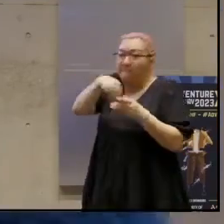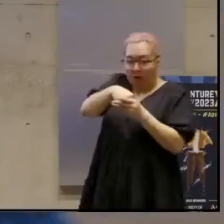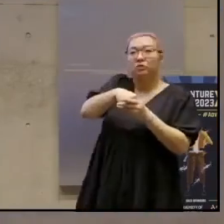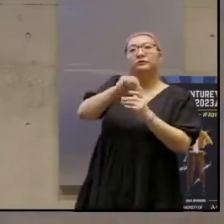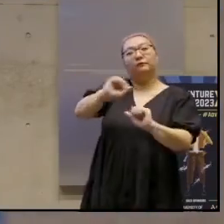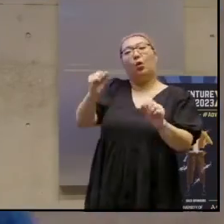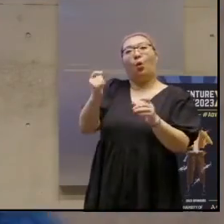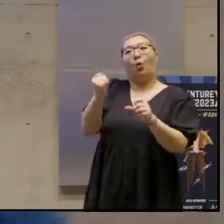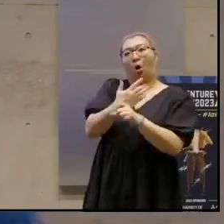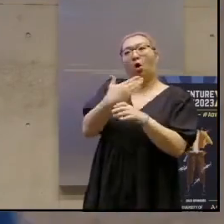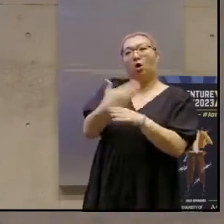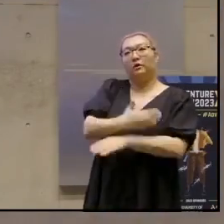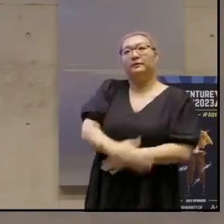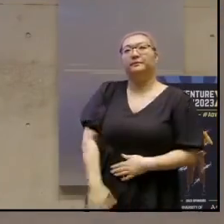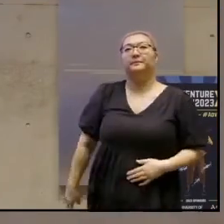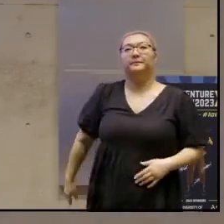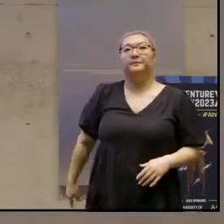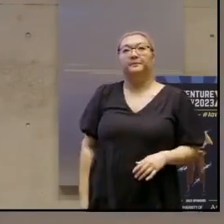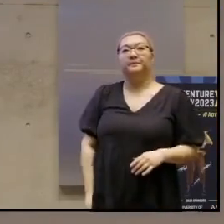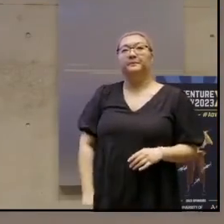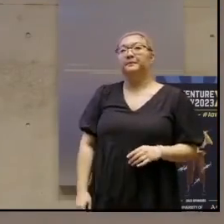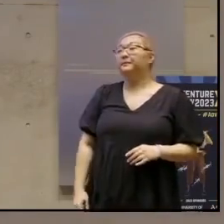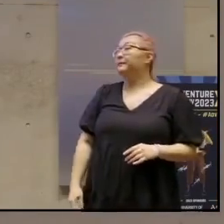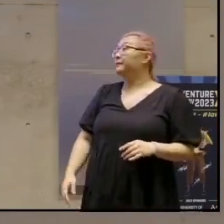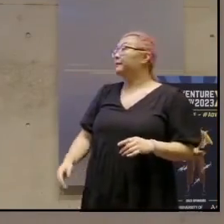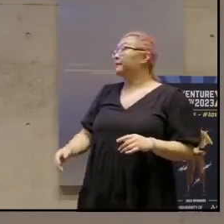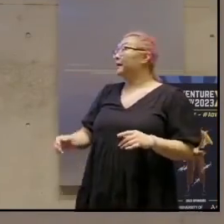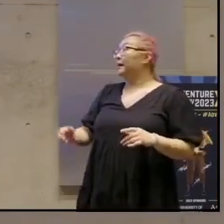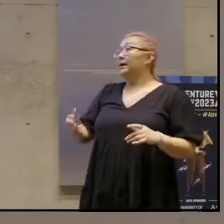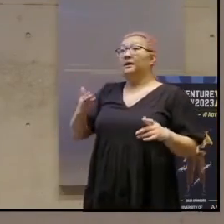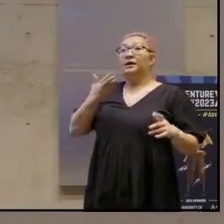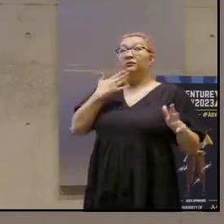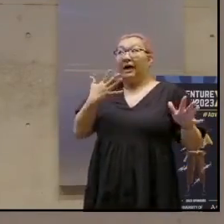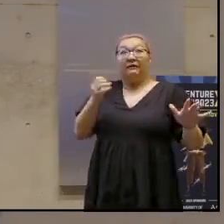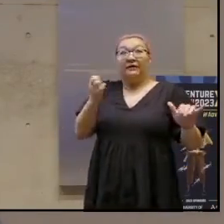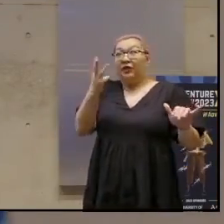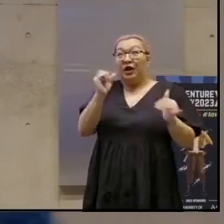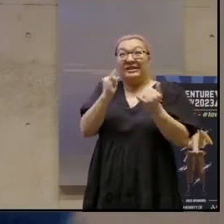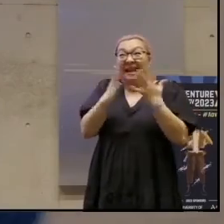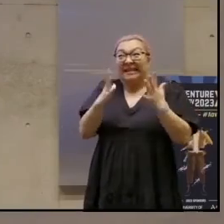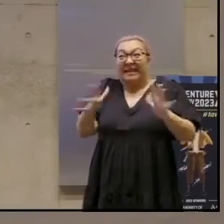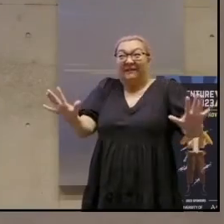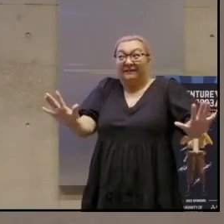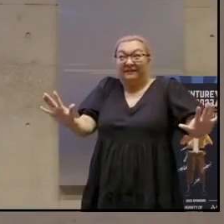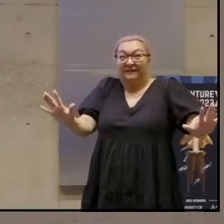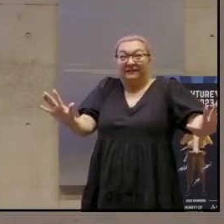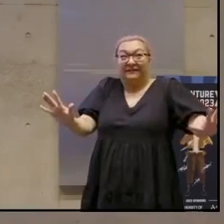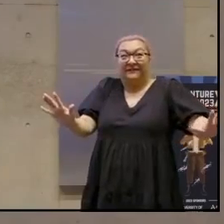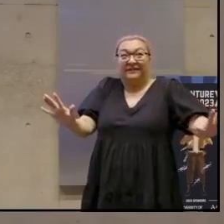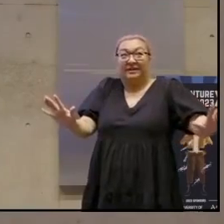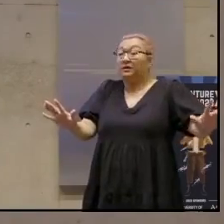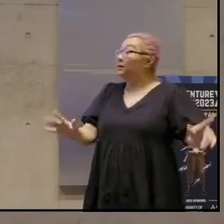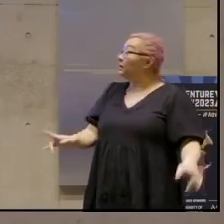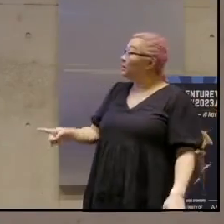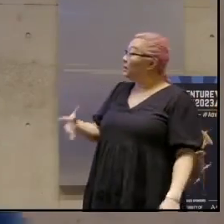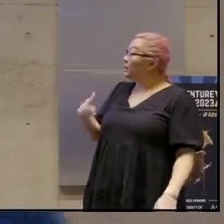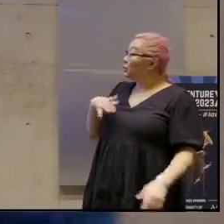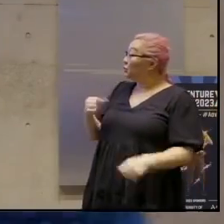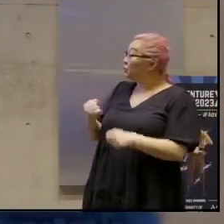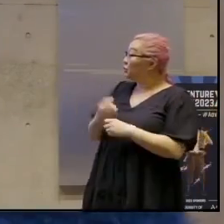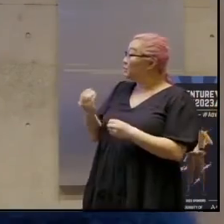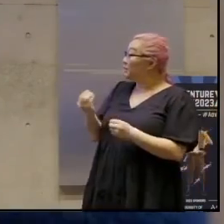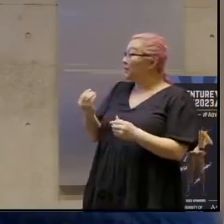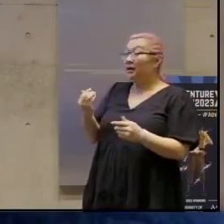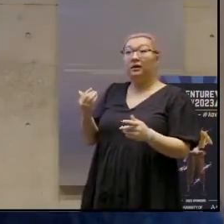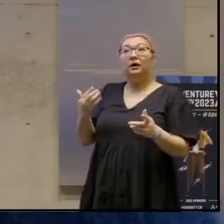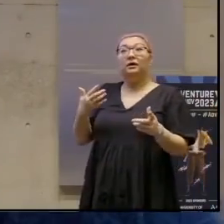Pleasure. Cool. According to my clock, I got 30 seconds left. You can give her. What would you like to, is there anything you want to do in that 30 seconds? Yeah, I want someone to